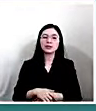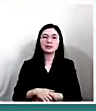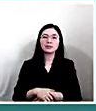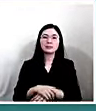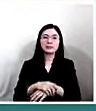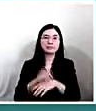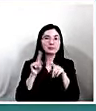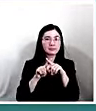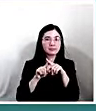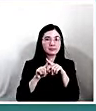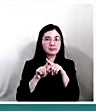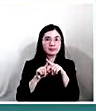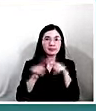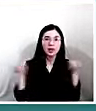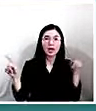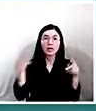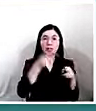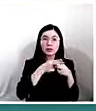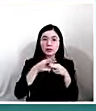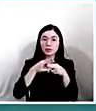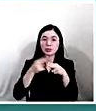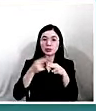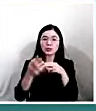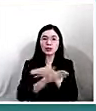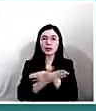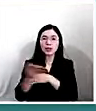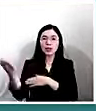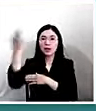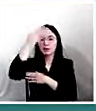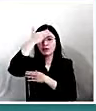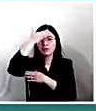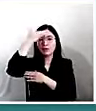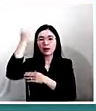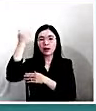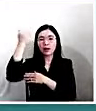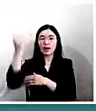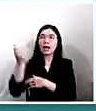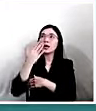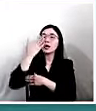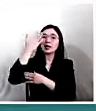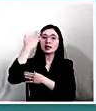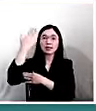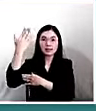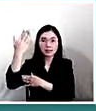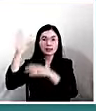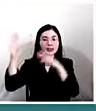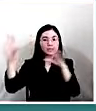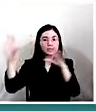His words